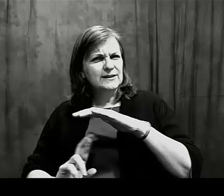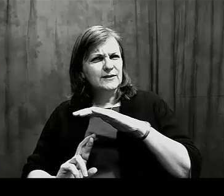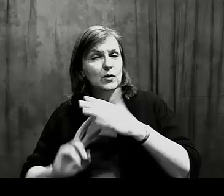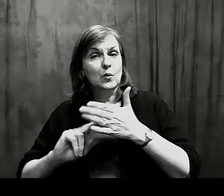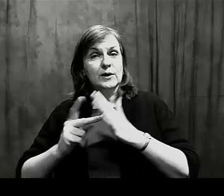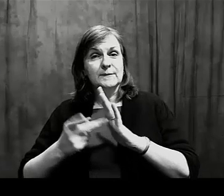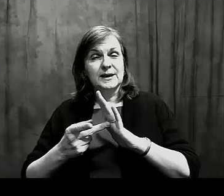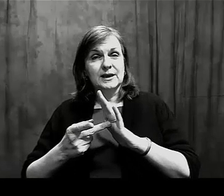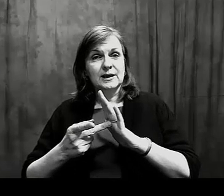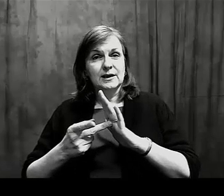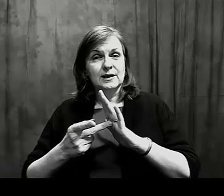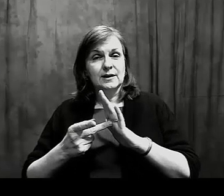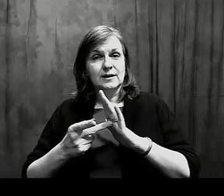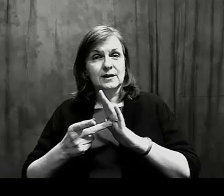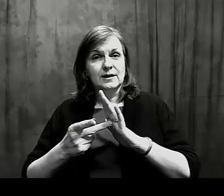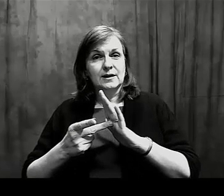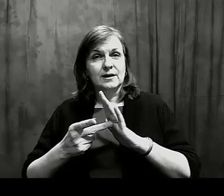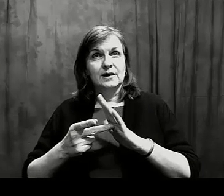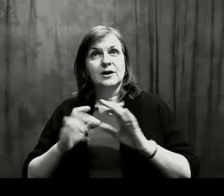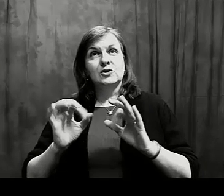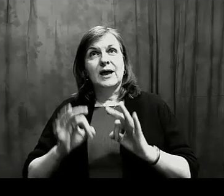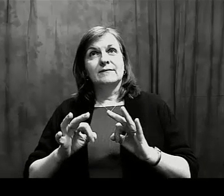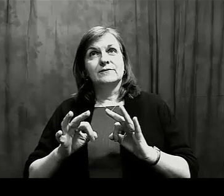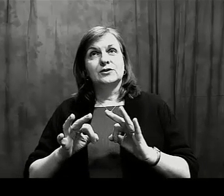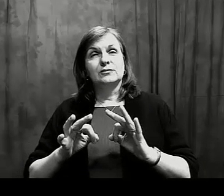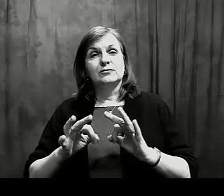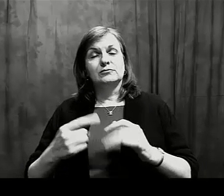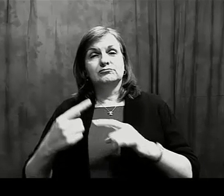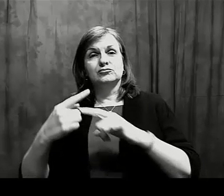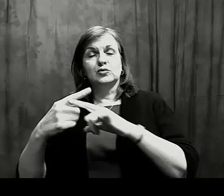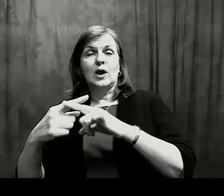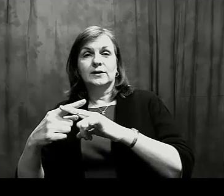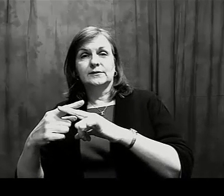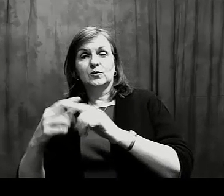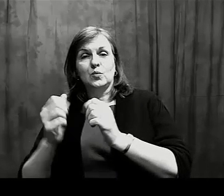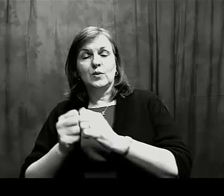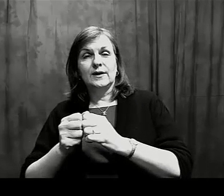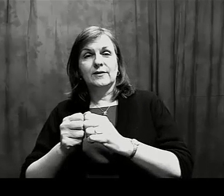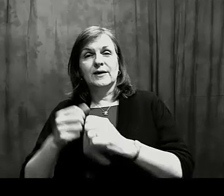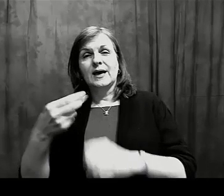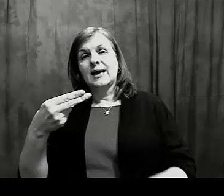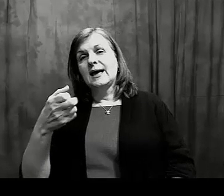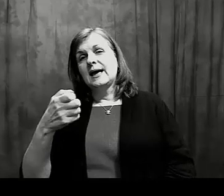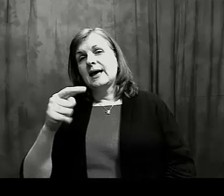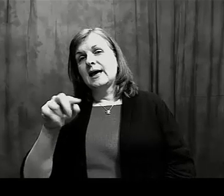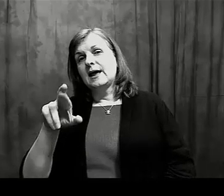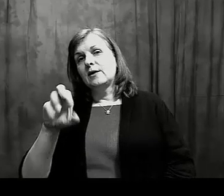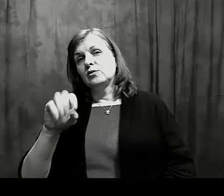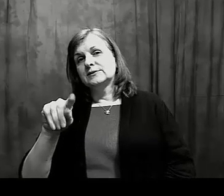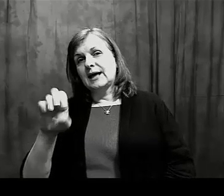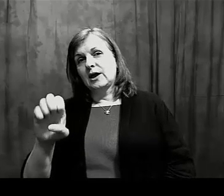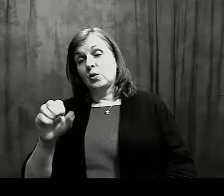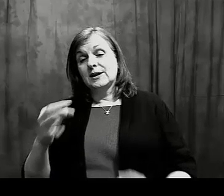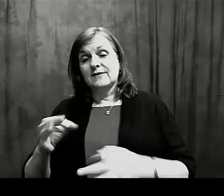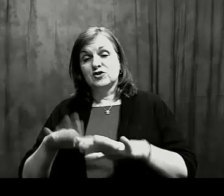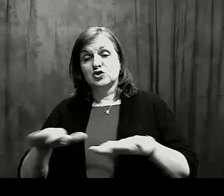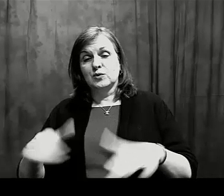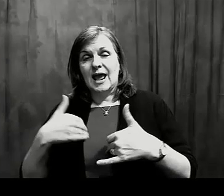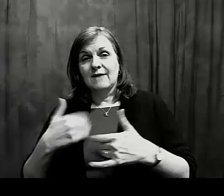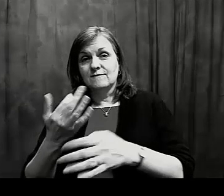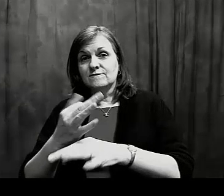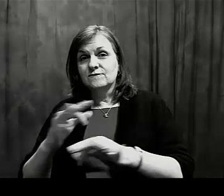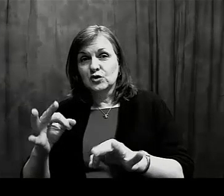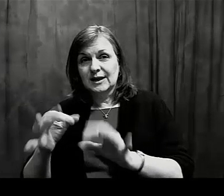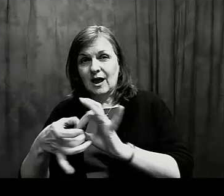So if that's recessive, that means that it has to join with a heterozygote to give offspring